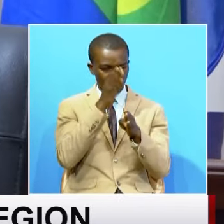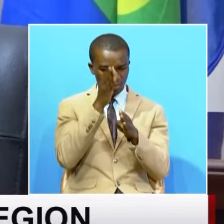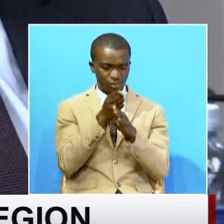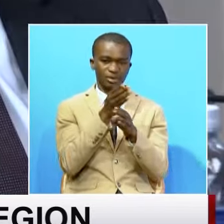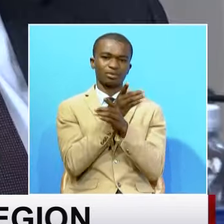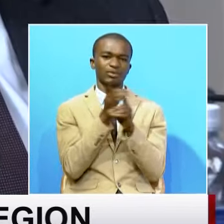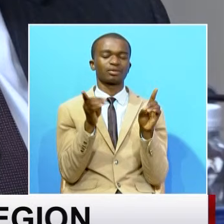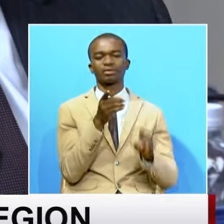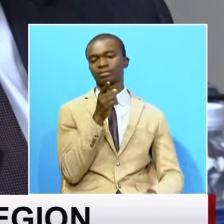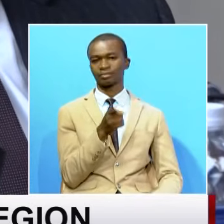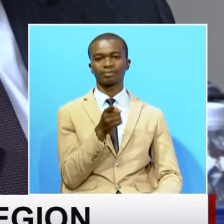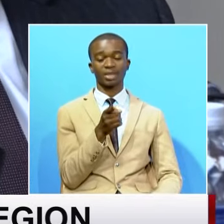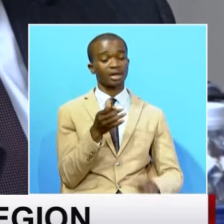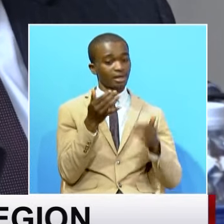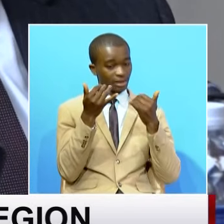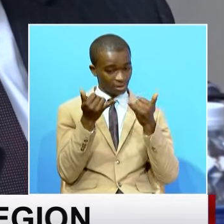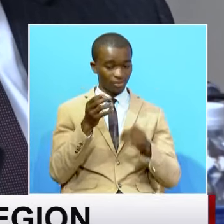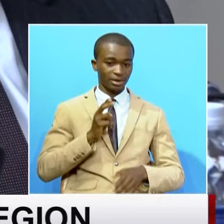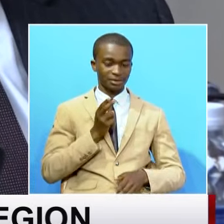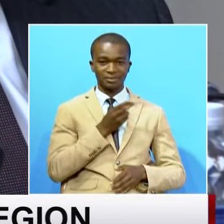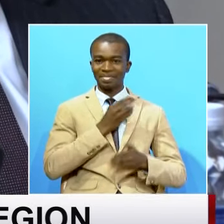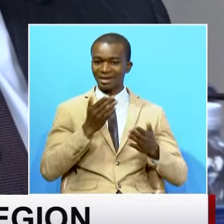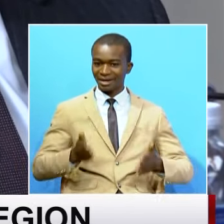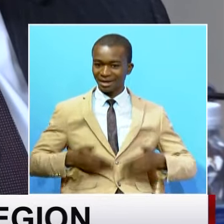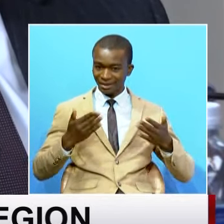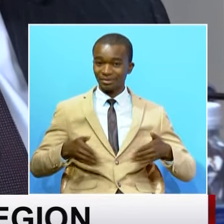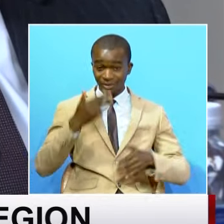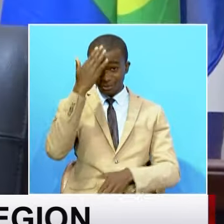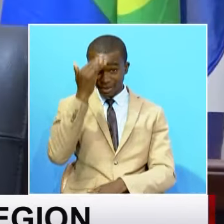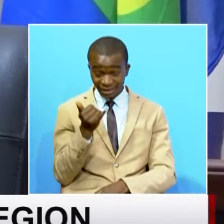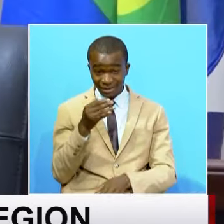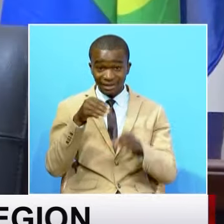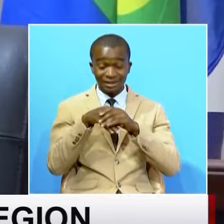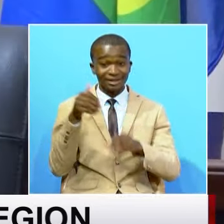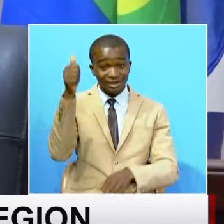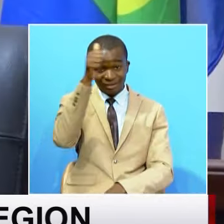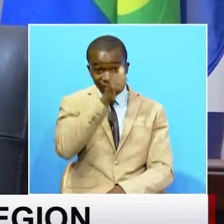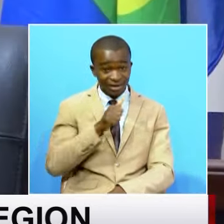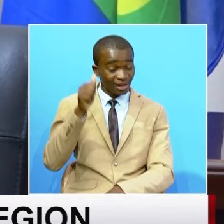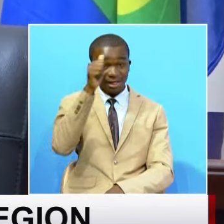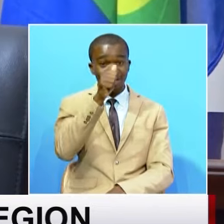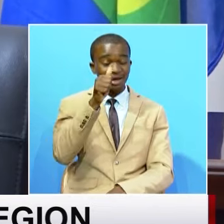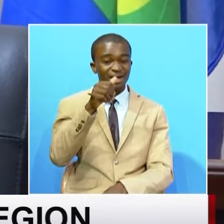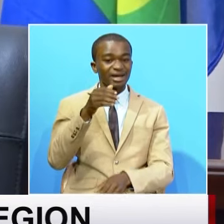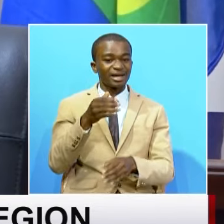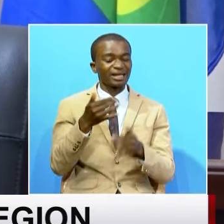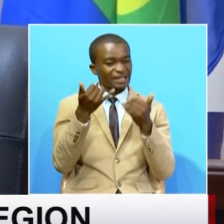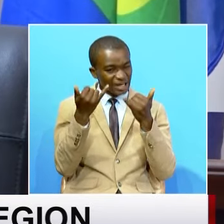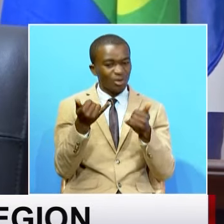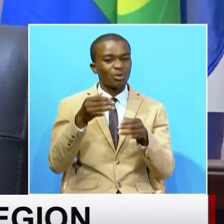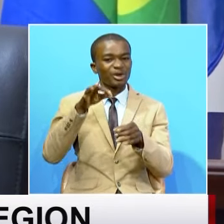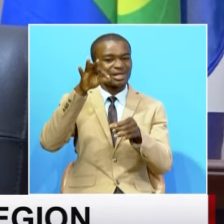can be emotional, but we're very pleased that the elections that happened during our time or the year that has